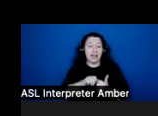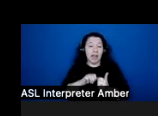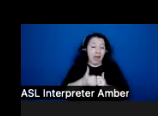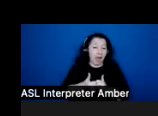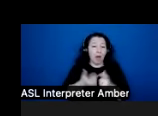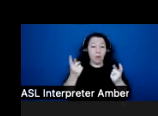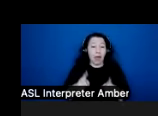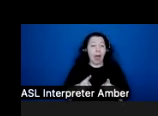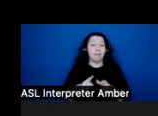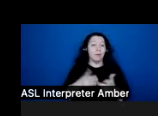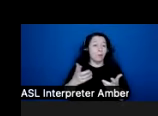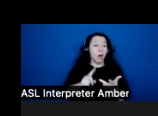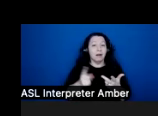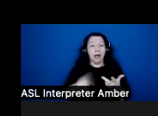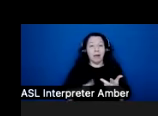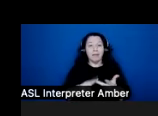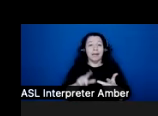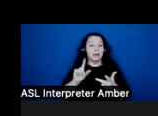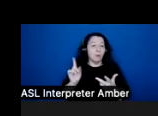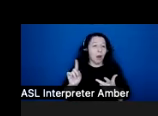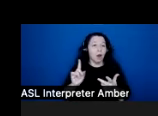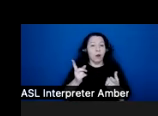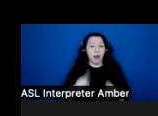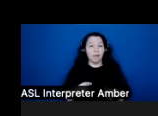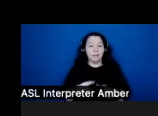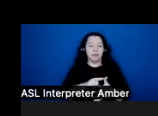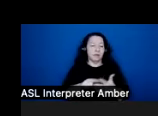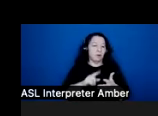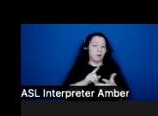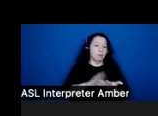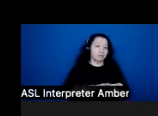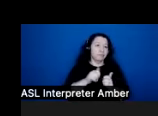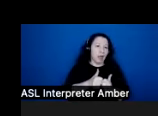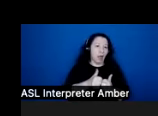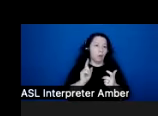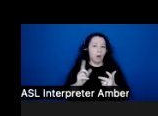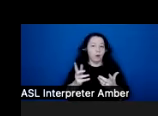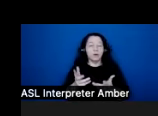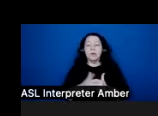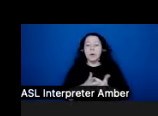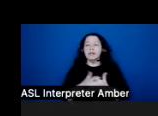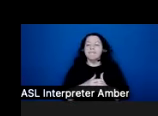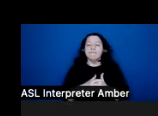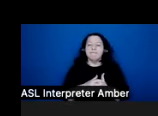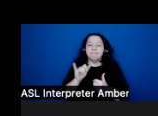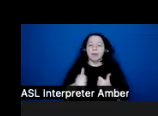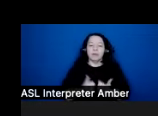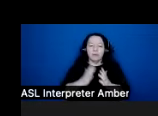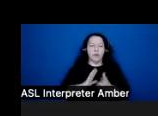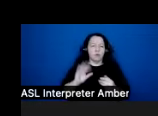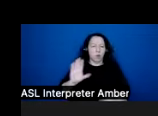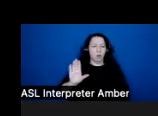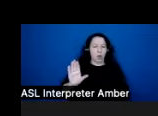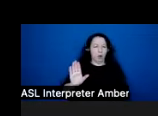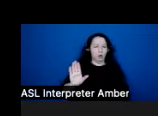and where it happened. So that survivor's story, and that is their